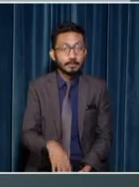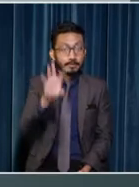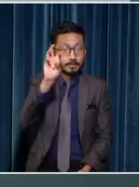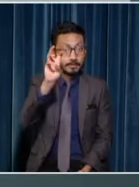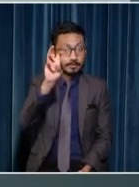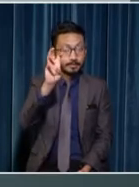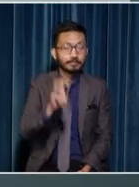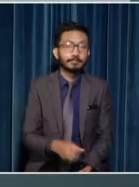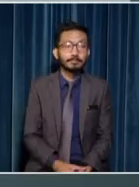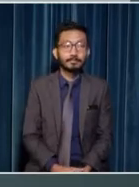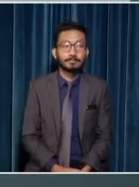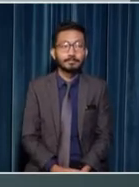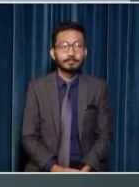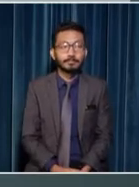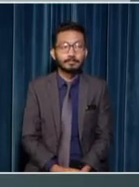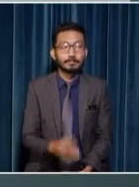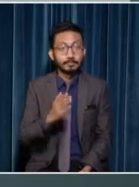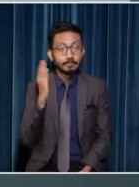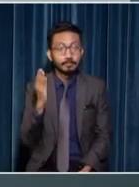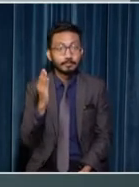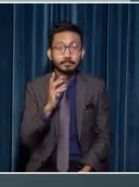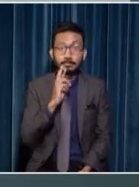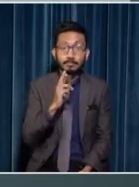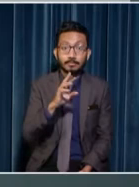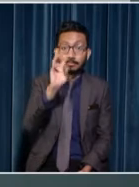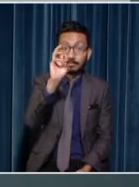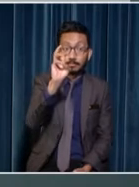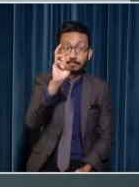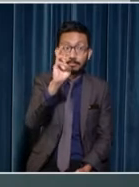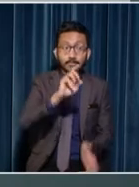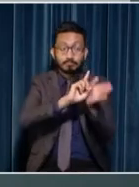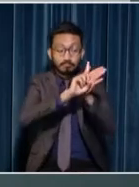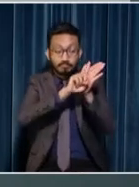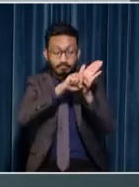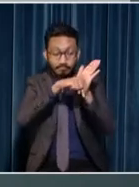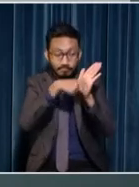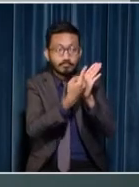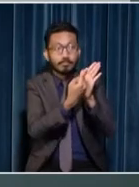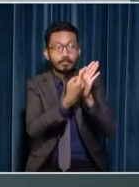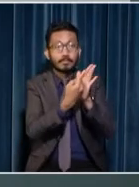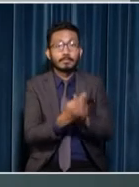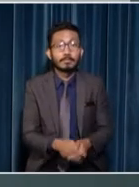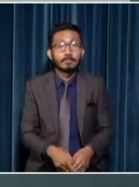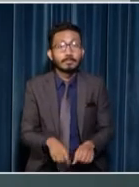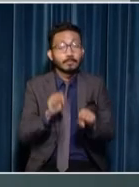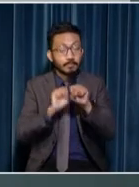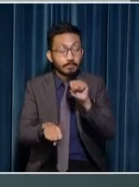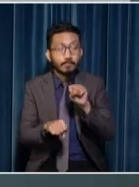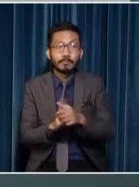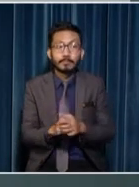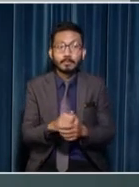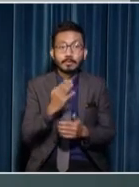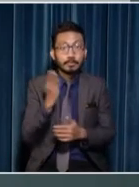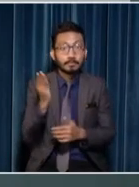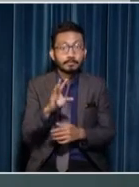5, 10, 15, 20, 25, 30, 35, 40, 45, 50, 55, 60. There are 60 graduations on the clock face. So